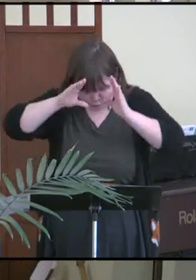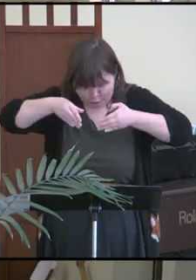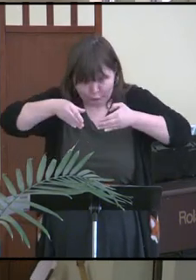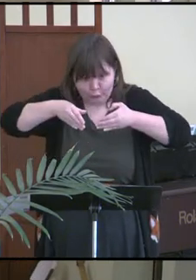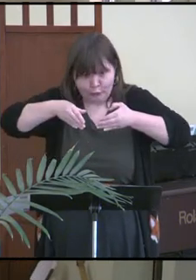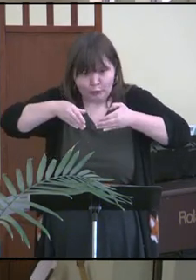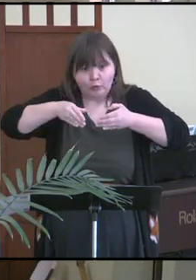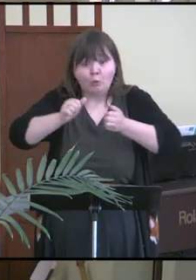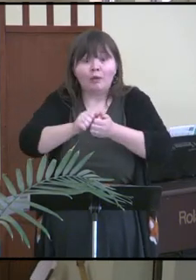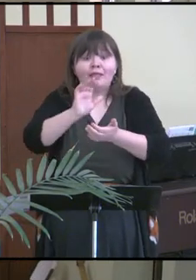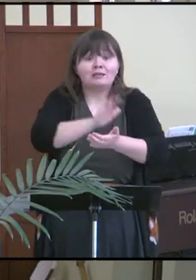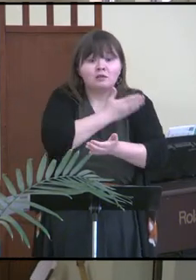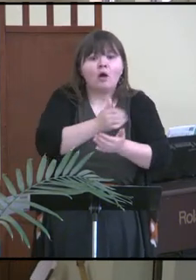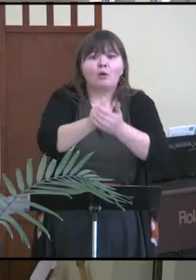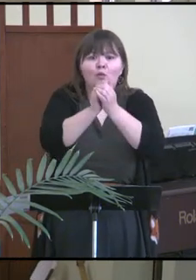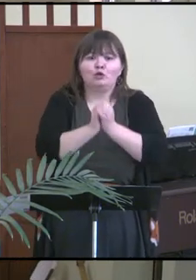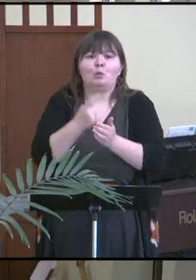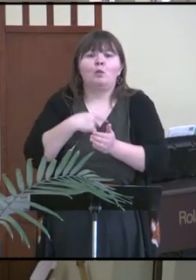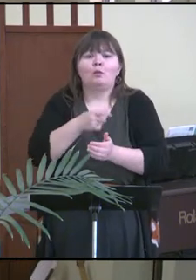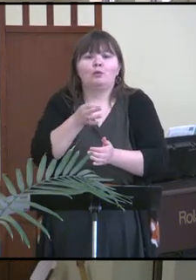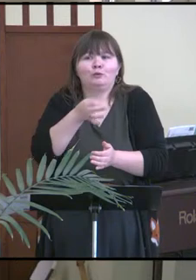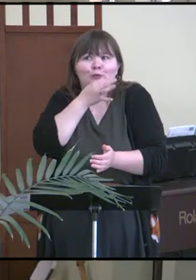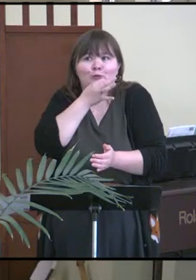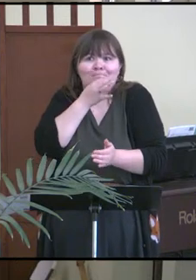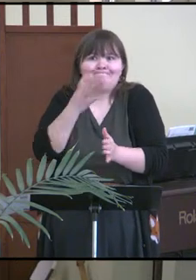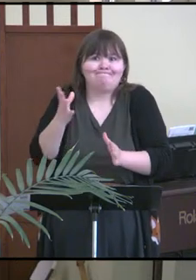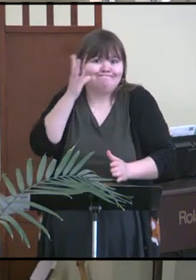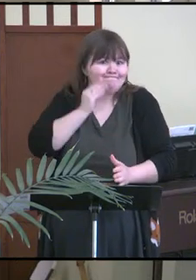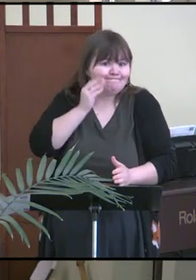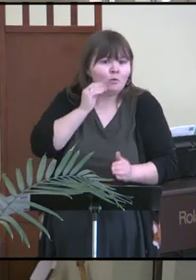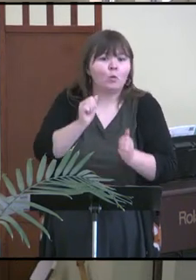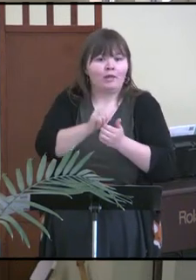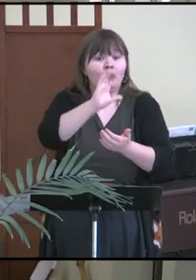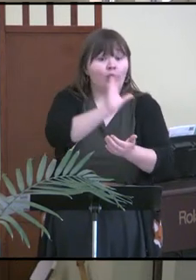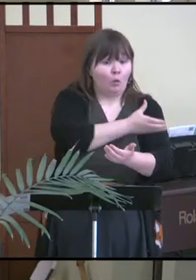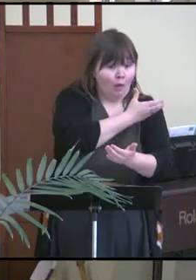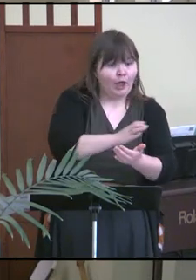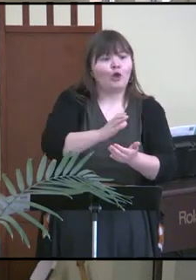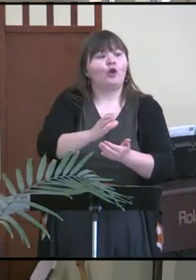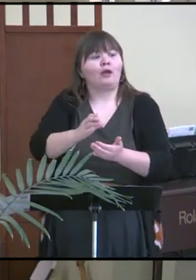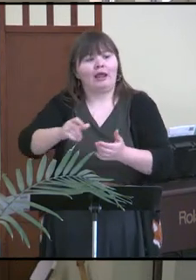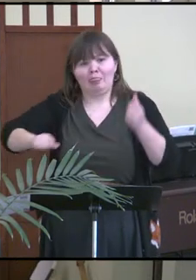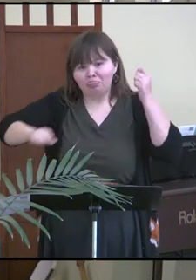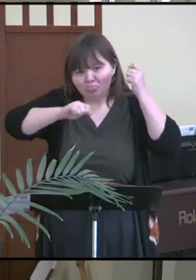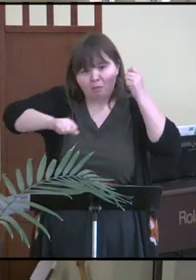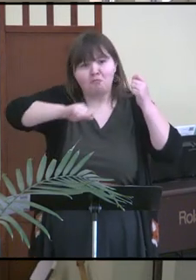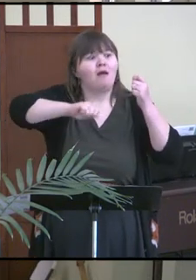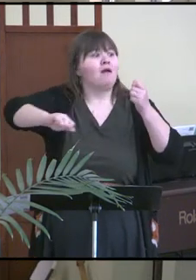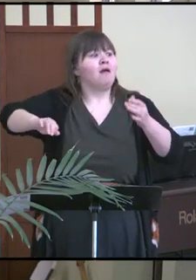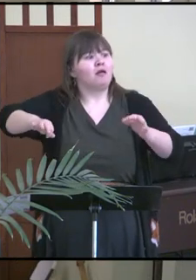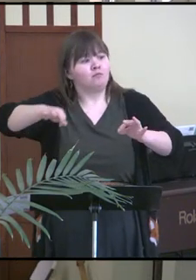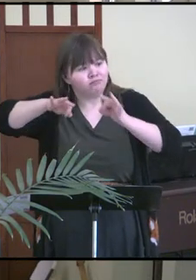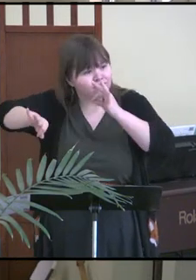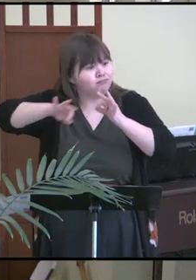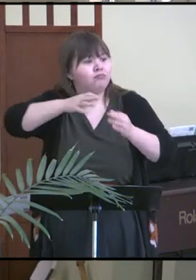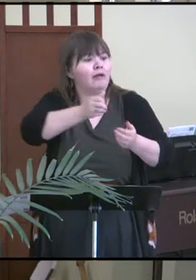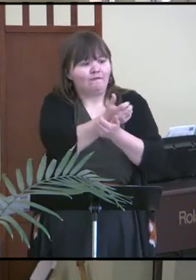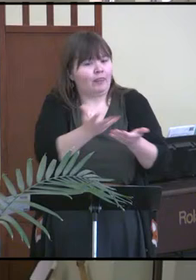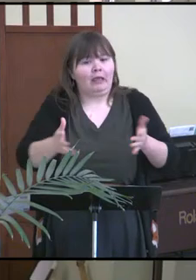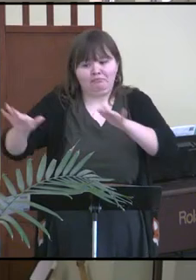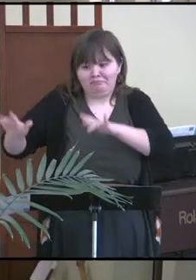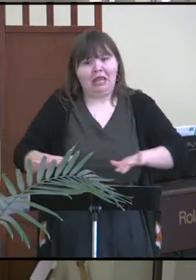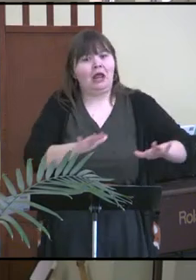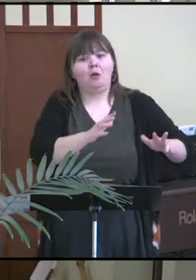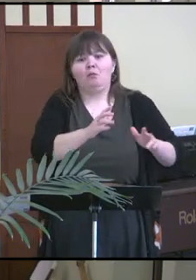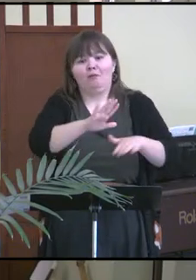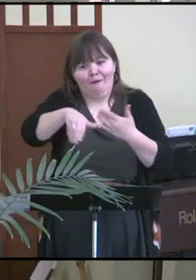the song and worship that we're about to encounter through our choir and through our brass and through our piano, all of it coming together